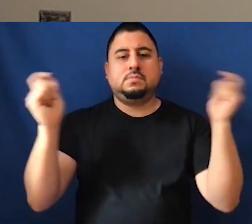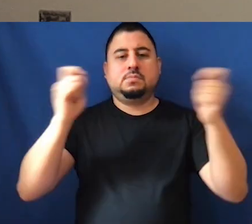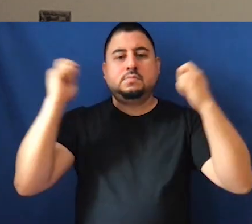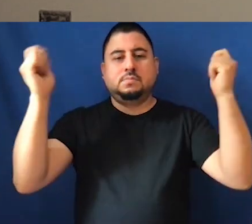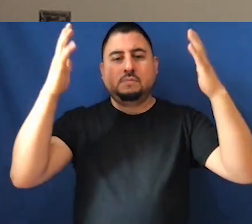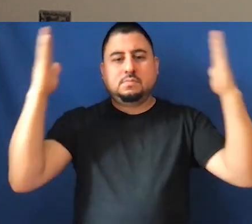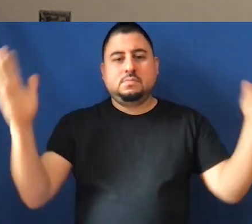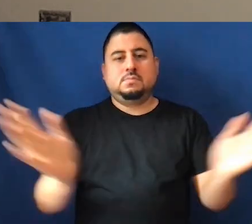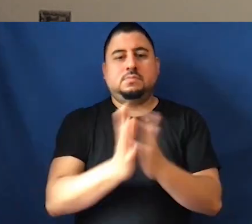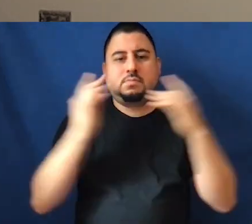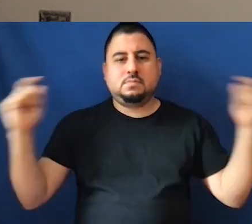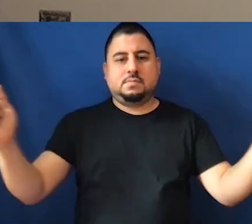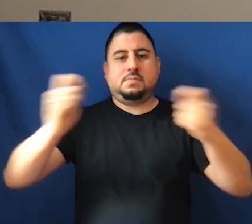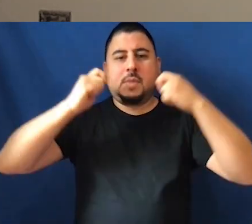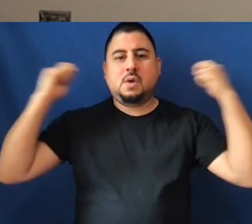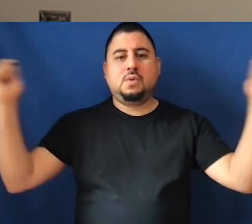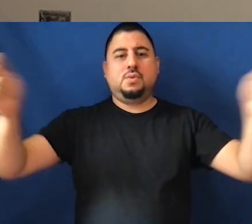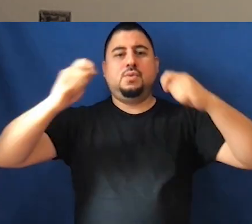Alleluia,